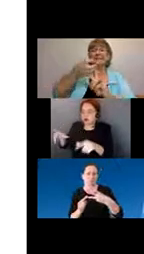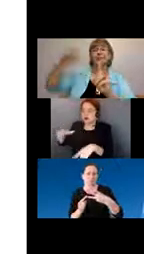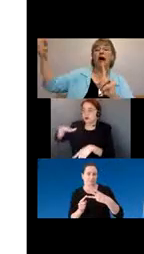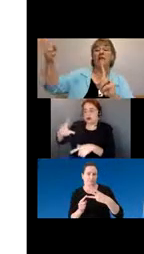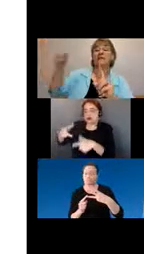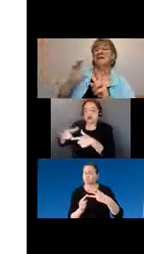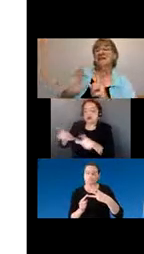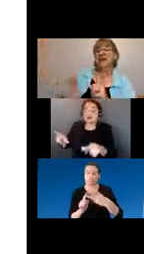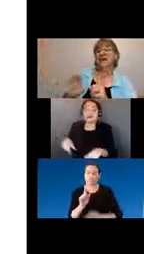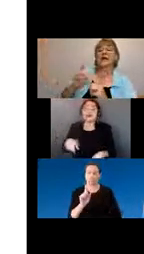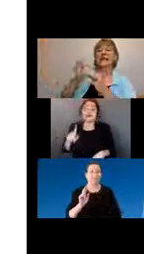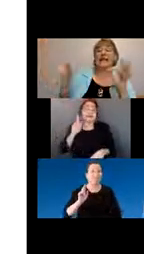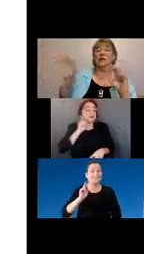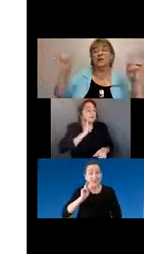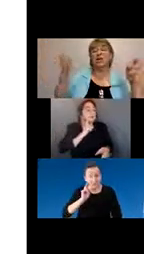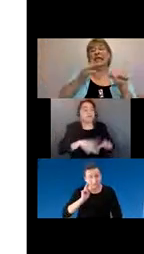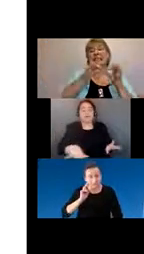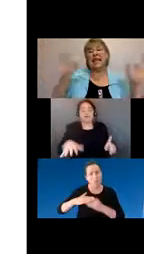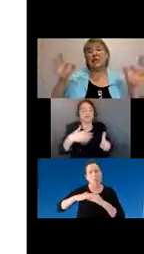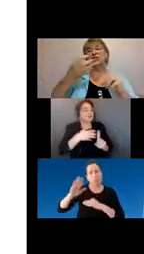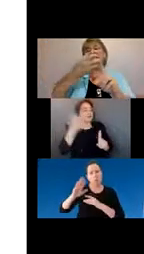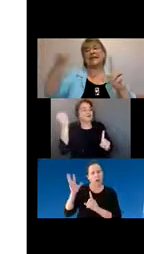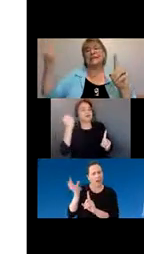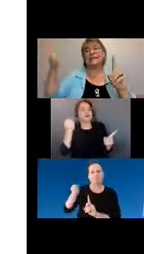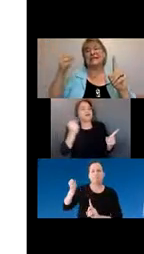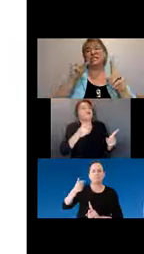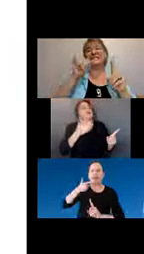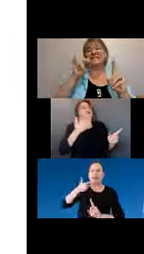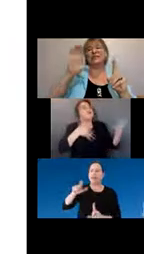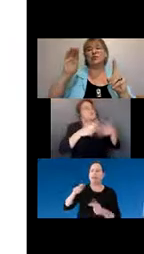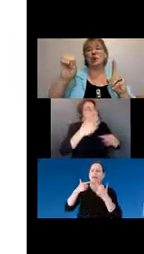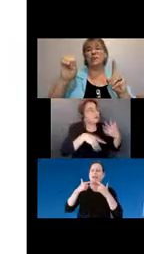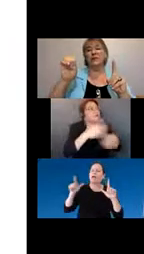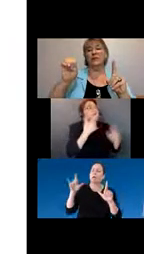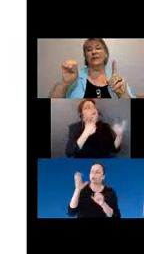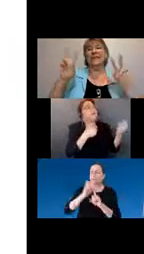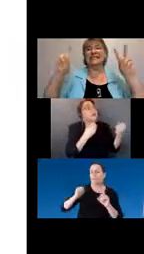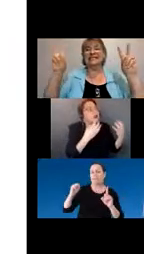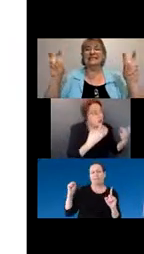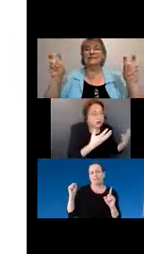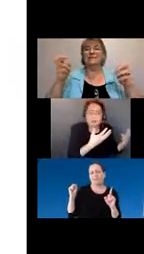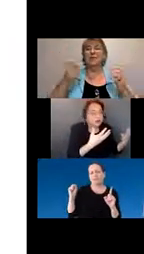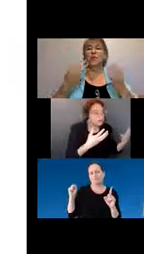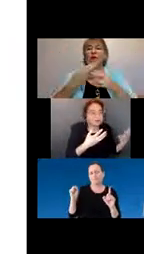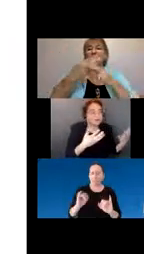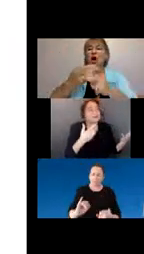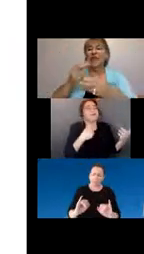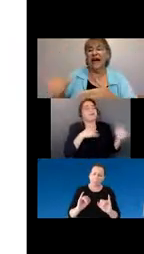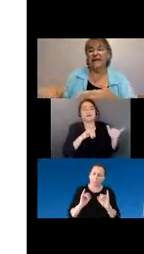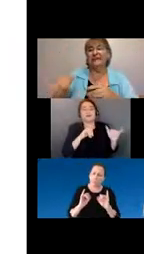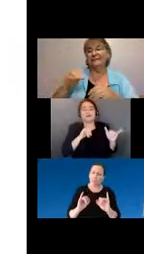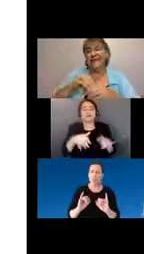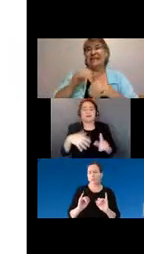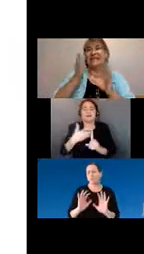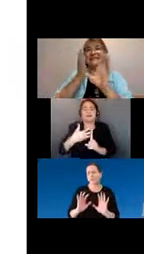are deprived of their language. Language deprivation syndrome is what we call